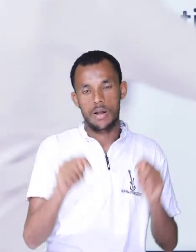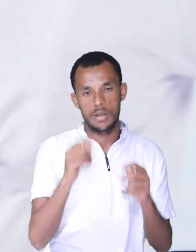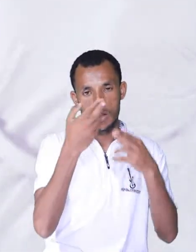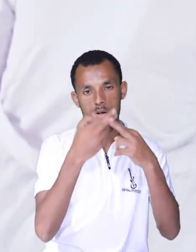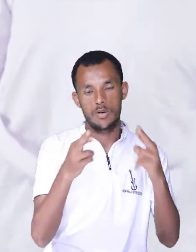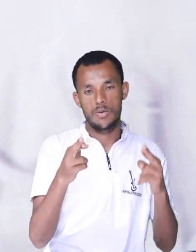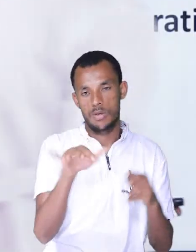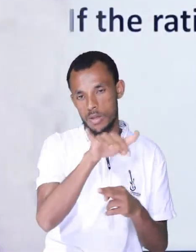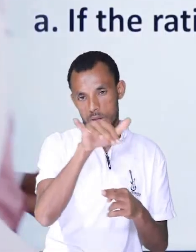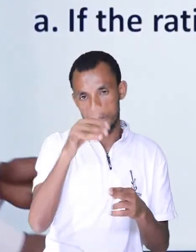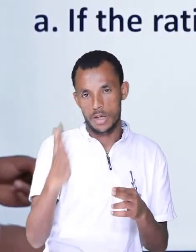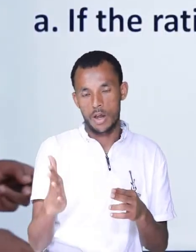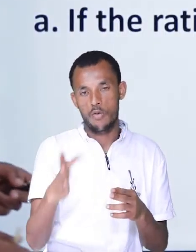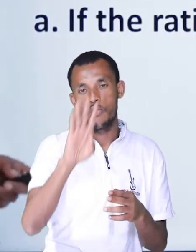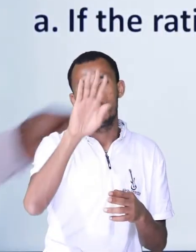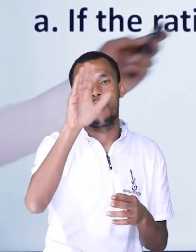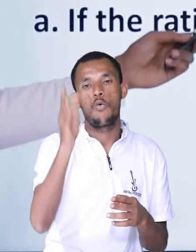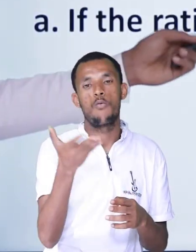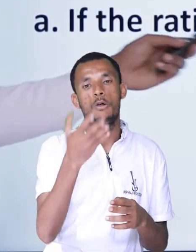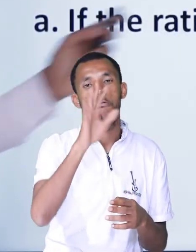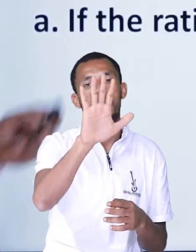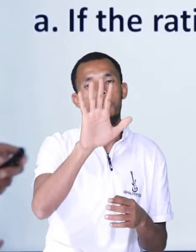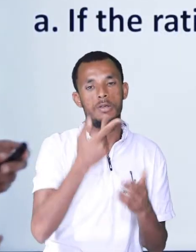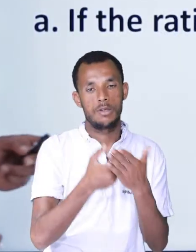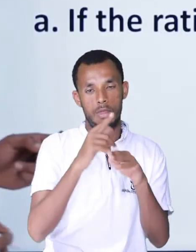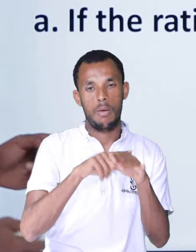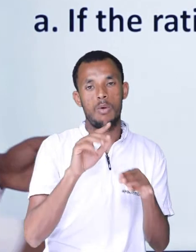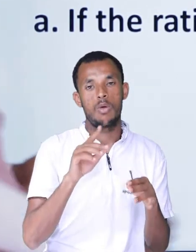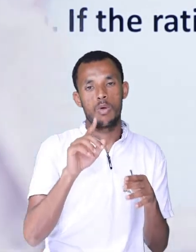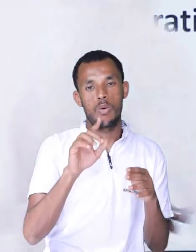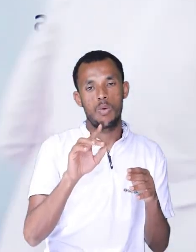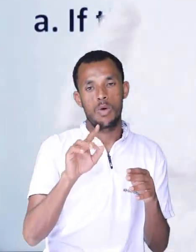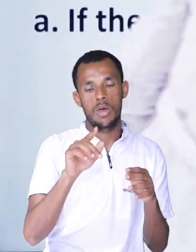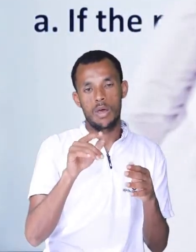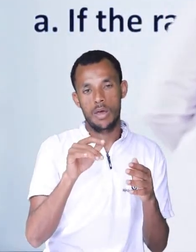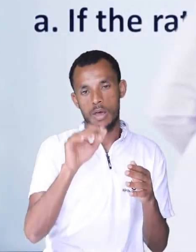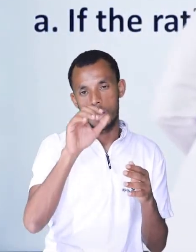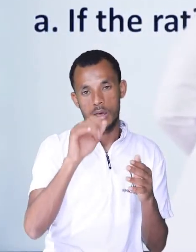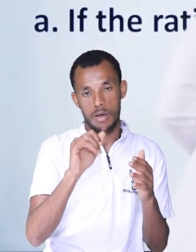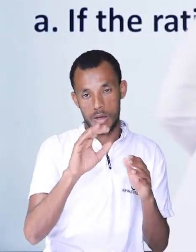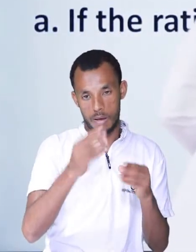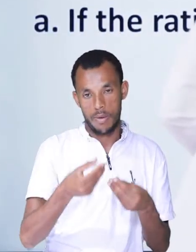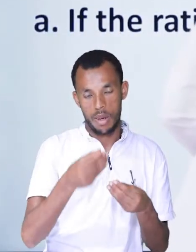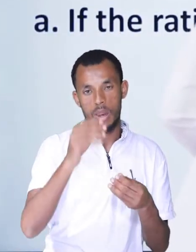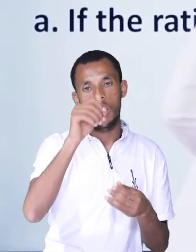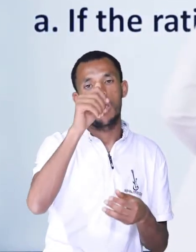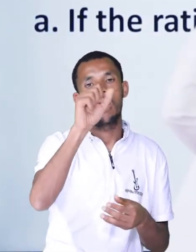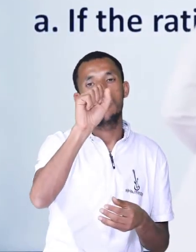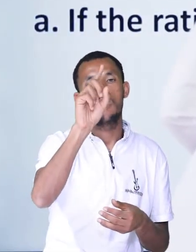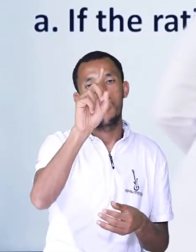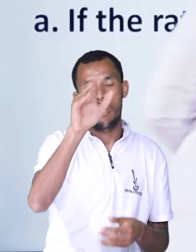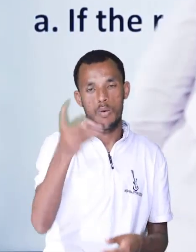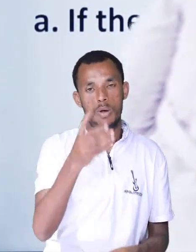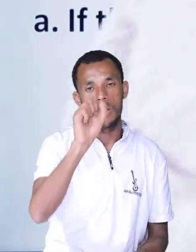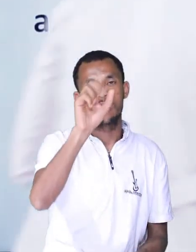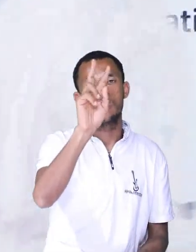of their corresponding side is 4 over 5. At this time, you are given S1 over